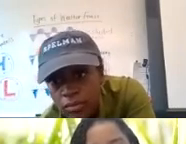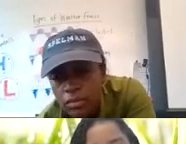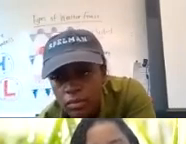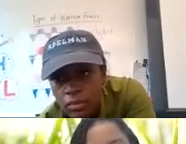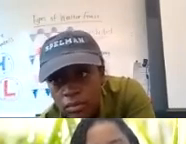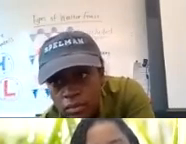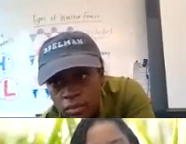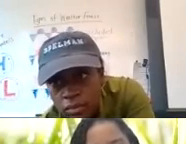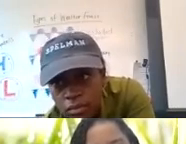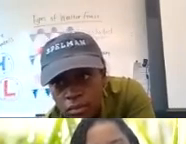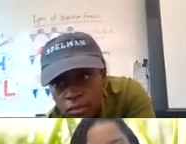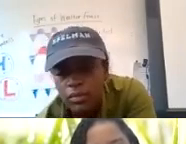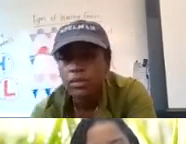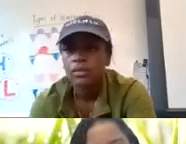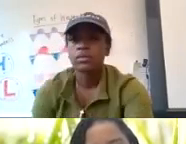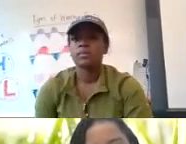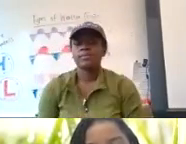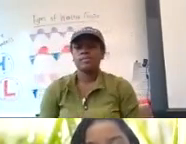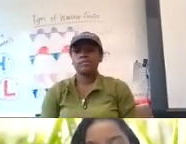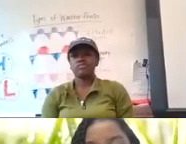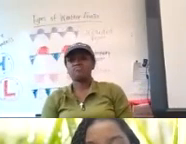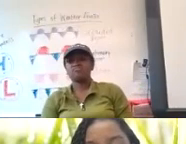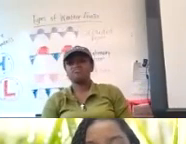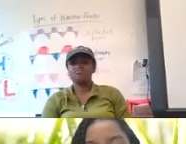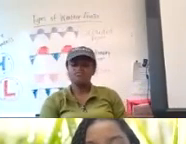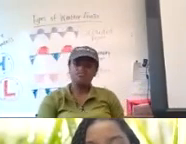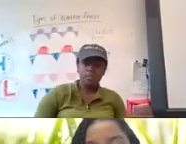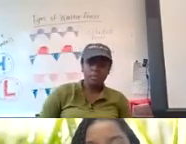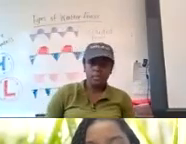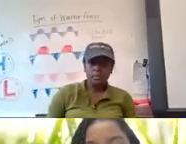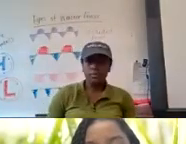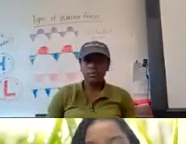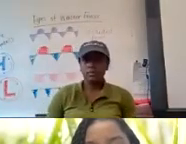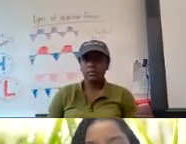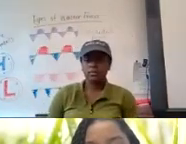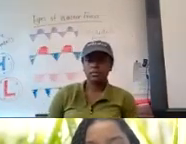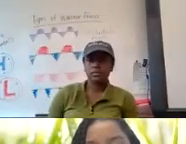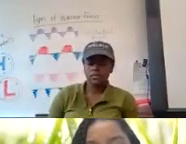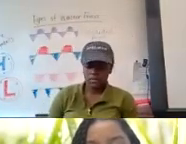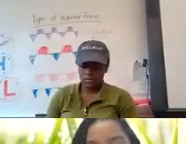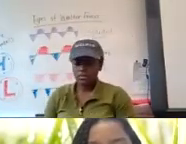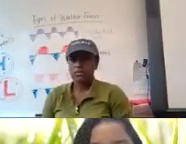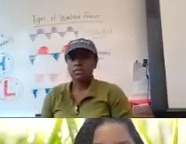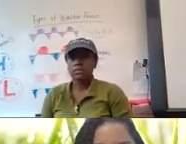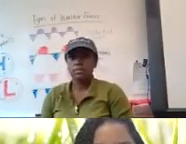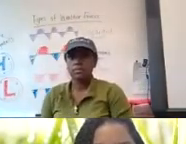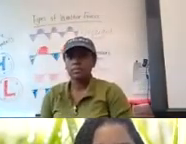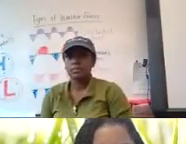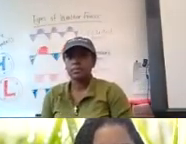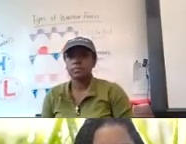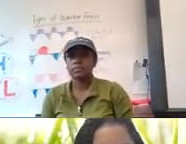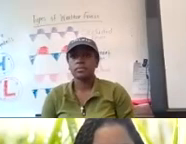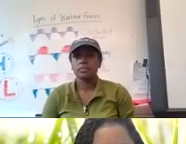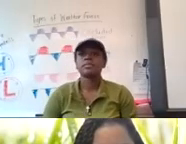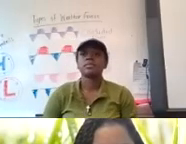questions, we just kind of go over how the Tower Garden worked. I know that a lot of you all, Miss Raven is new to the